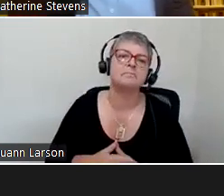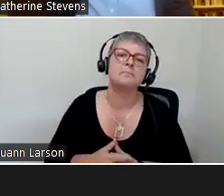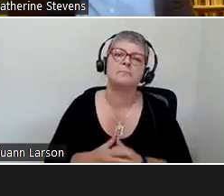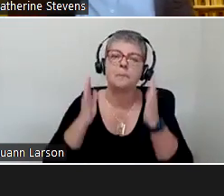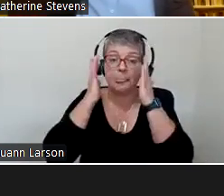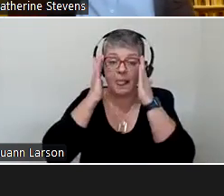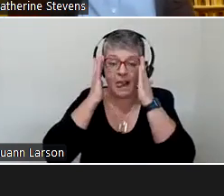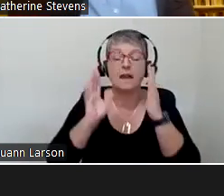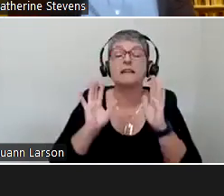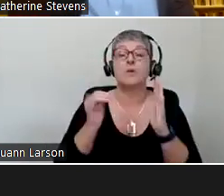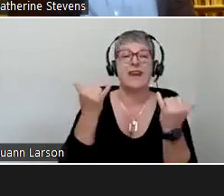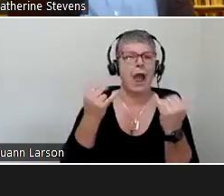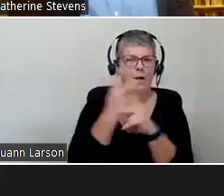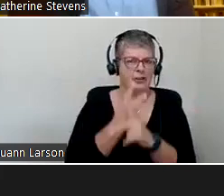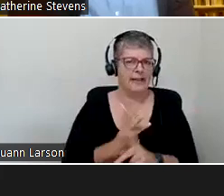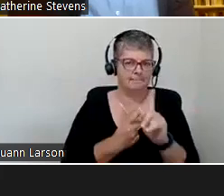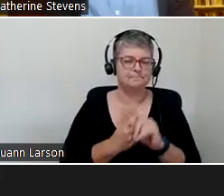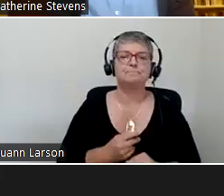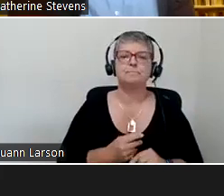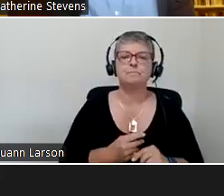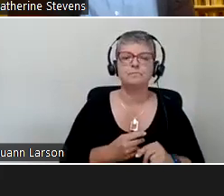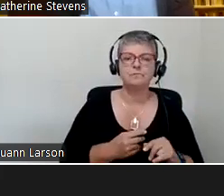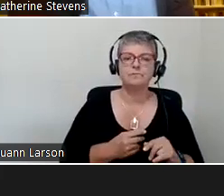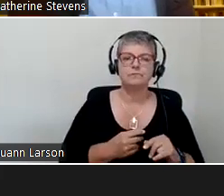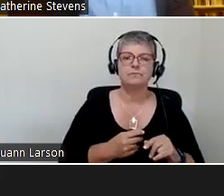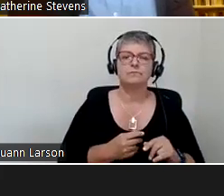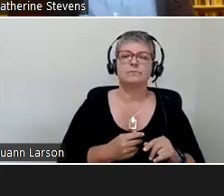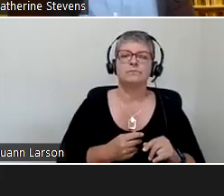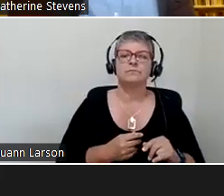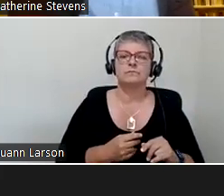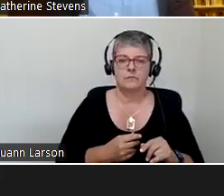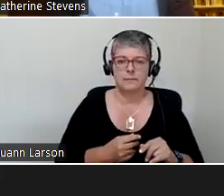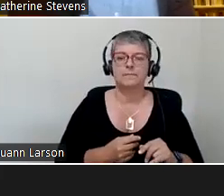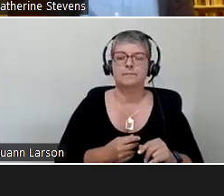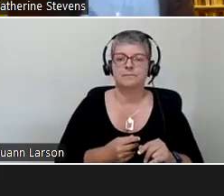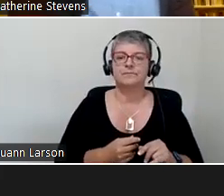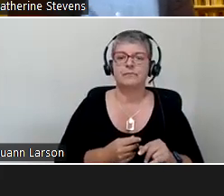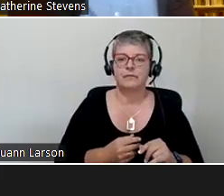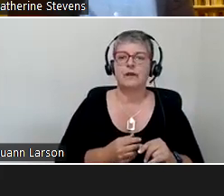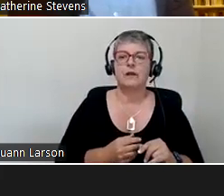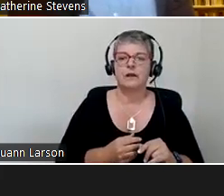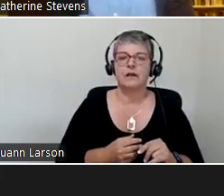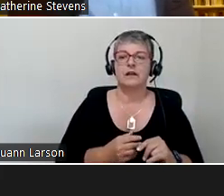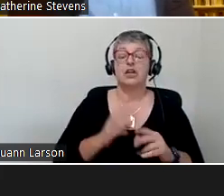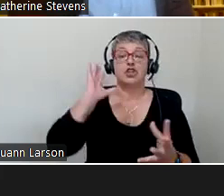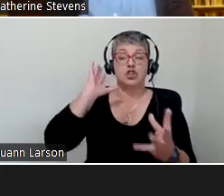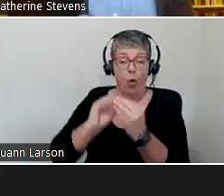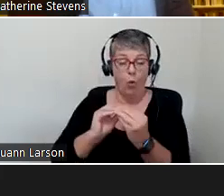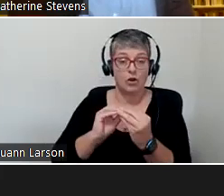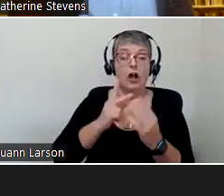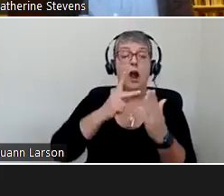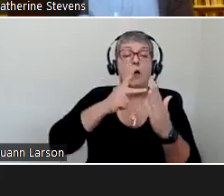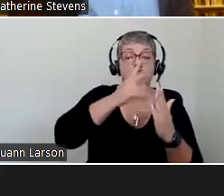So you calculate that portion of indirect costs from your total direct project